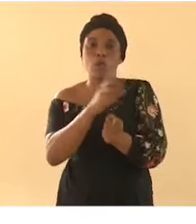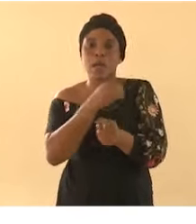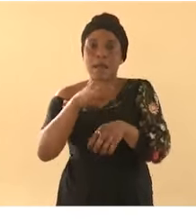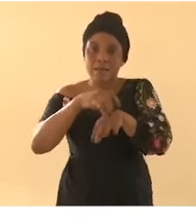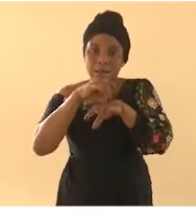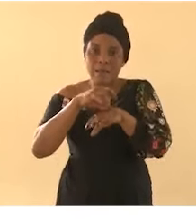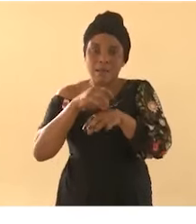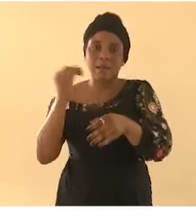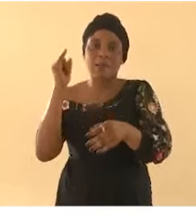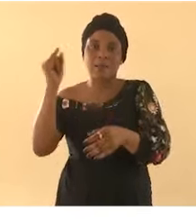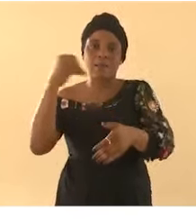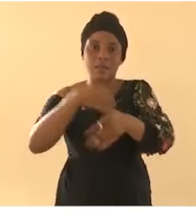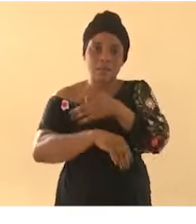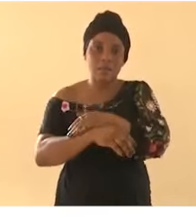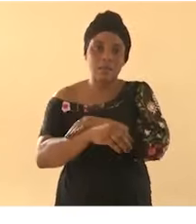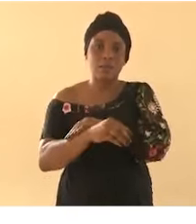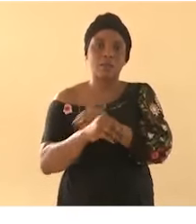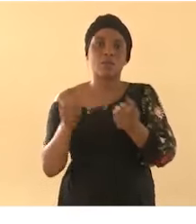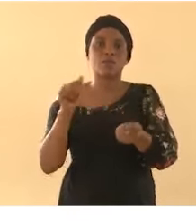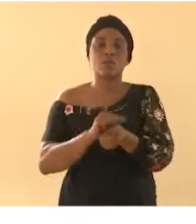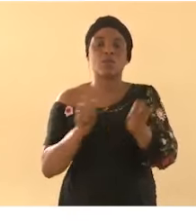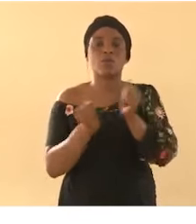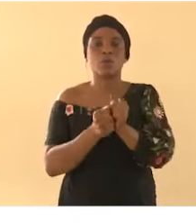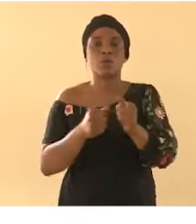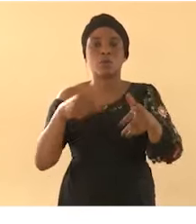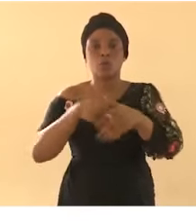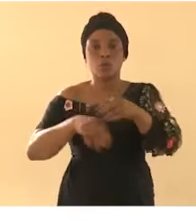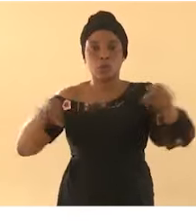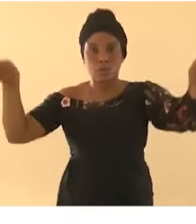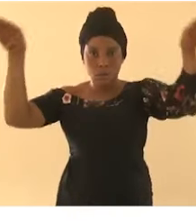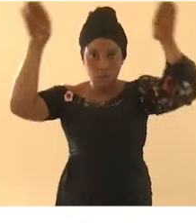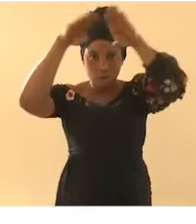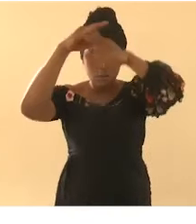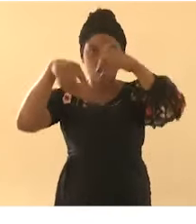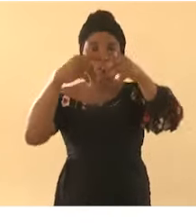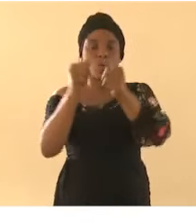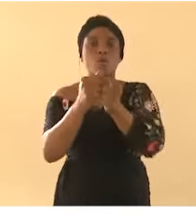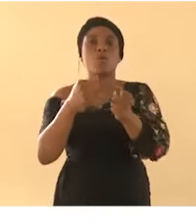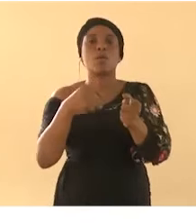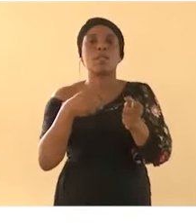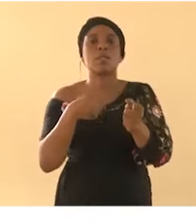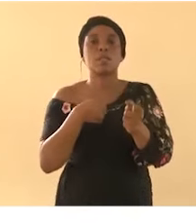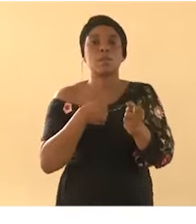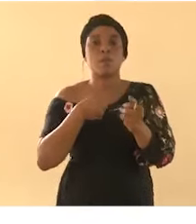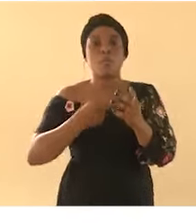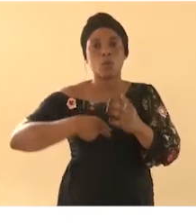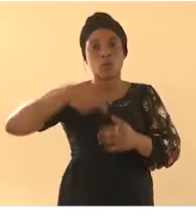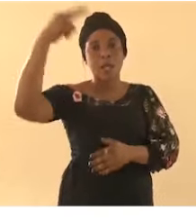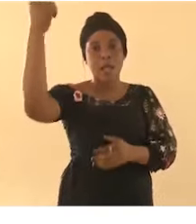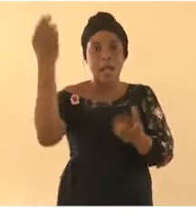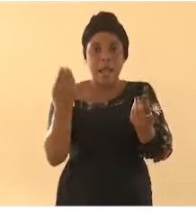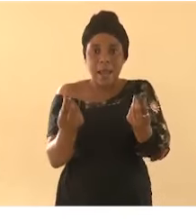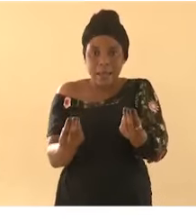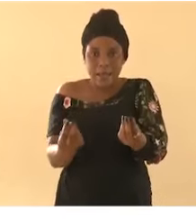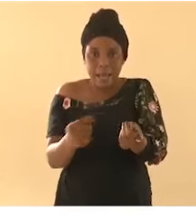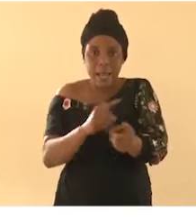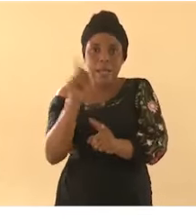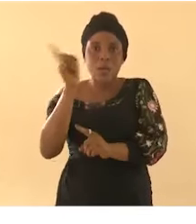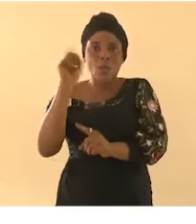truth and the earthly is inducted into the heavenly. Come go with me to